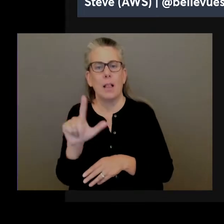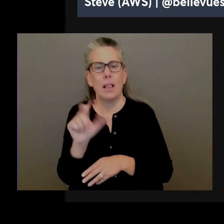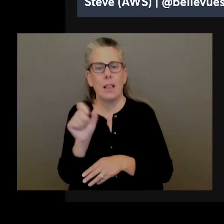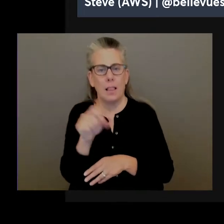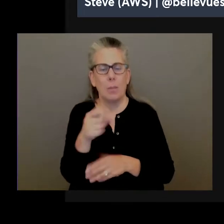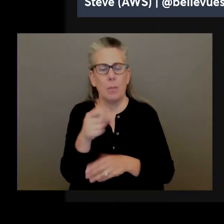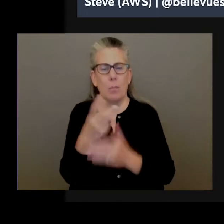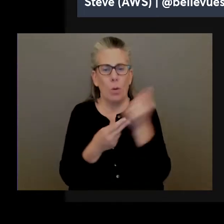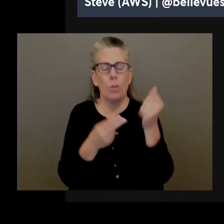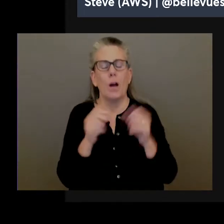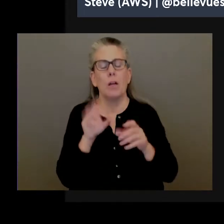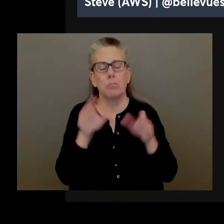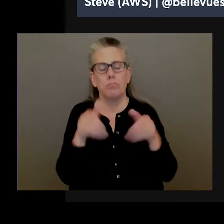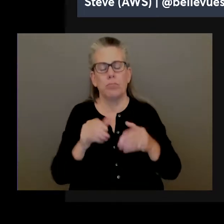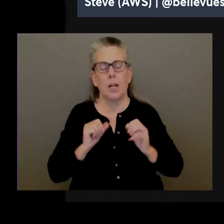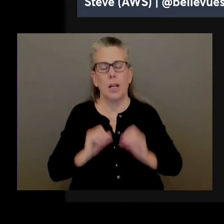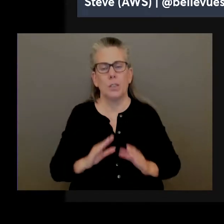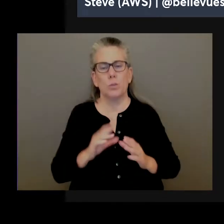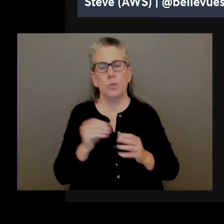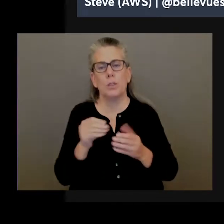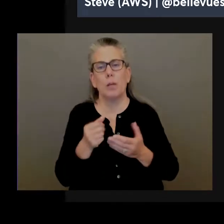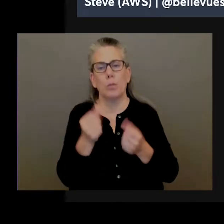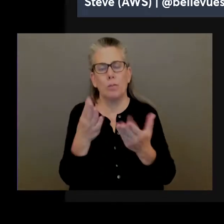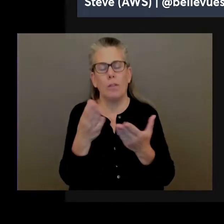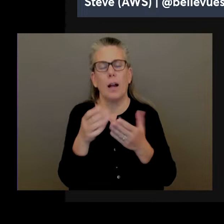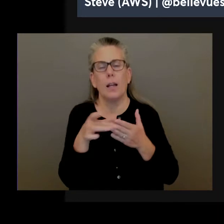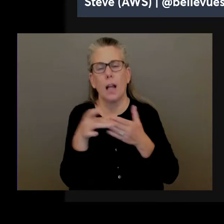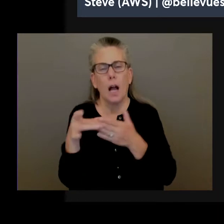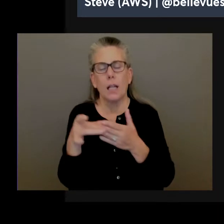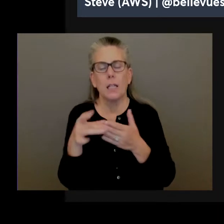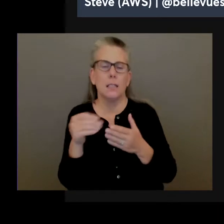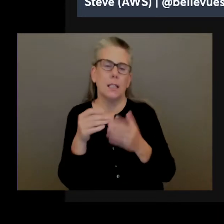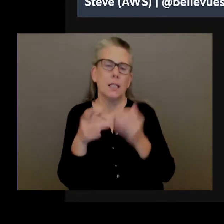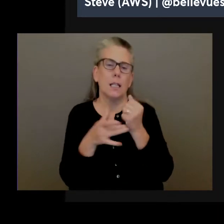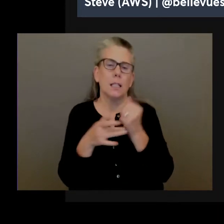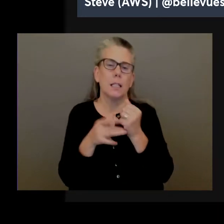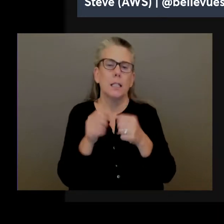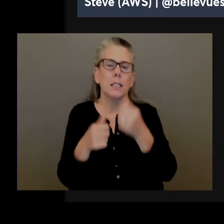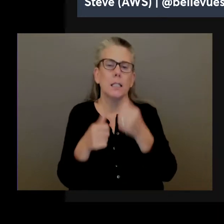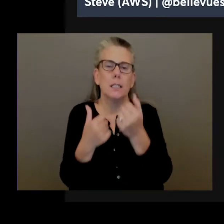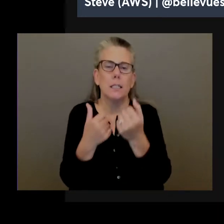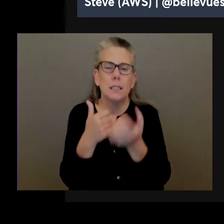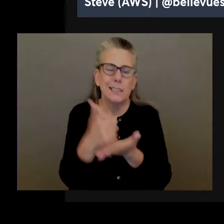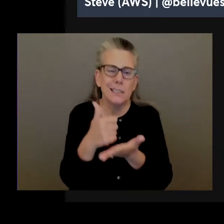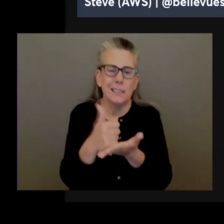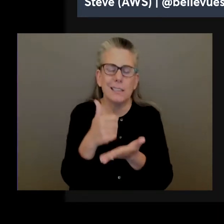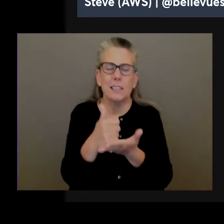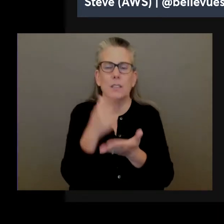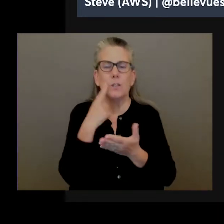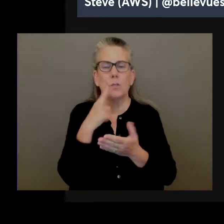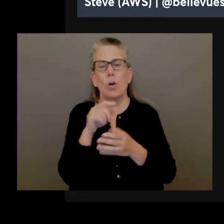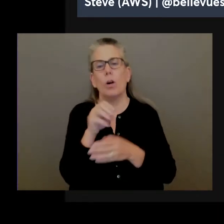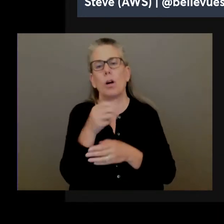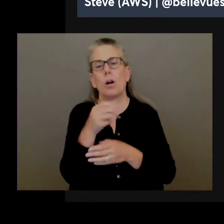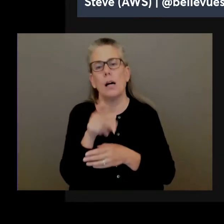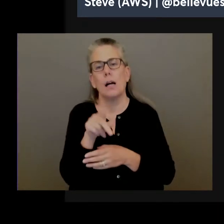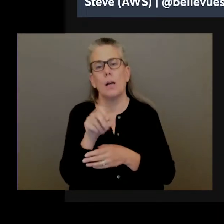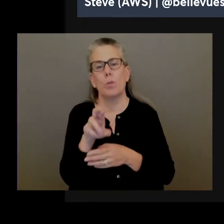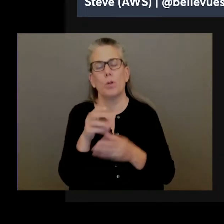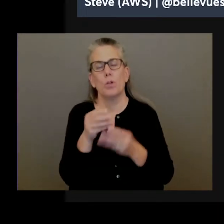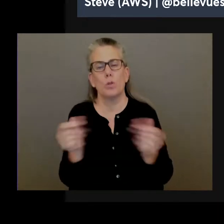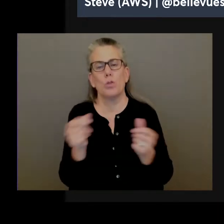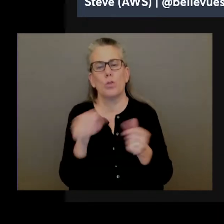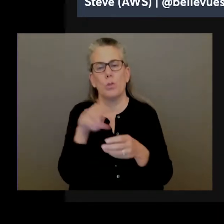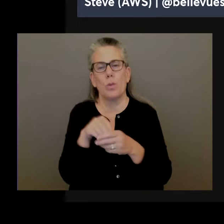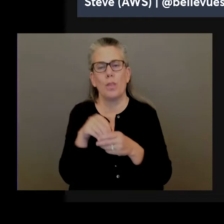customers to provide guidance and technical assistance, helping them improve the value of hybrid ML solutions when using AWS. I specialize in helping customers